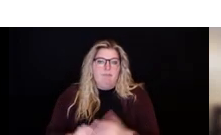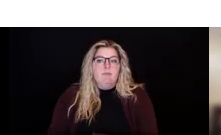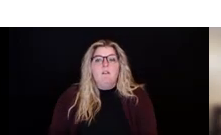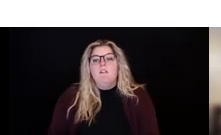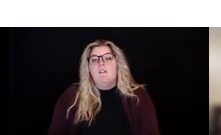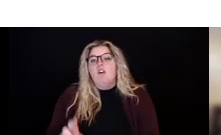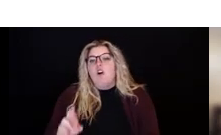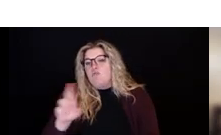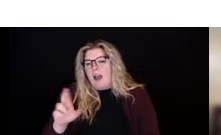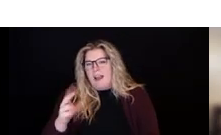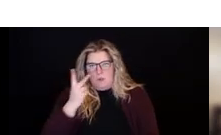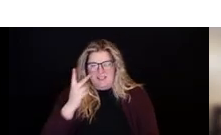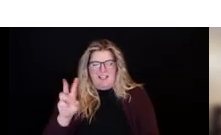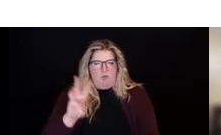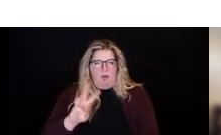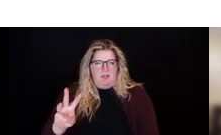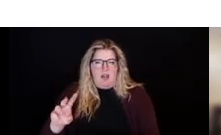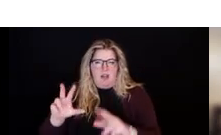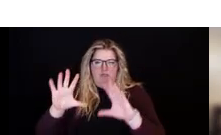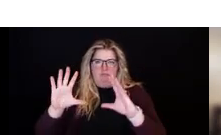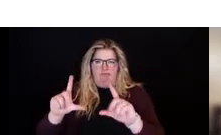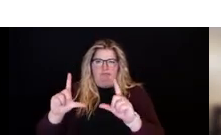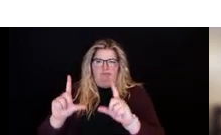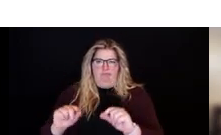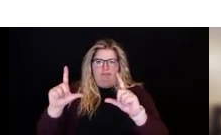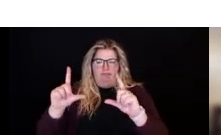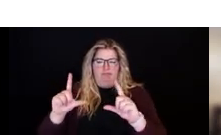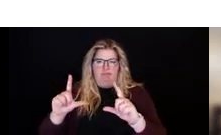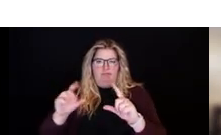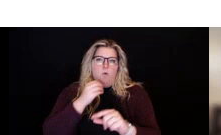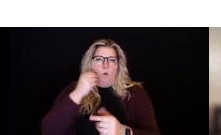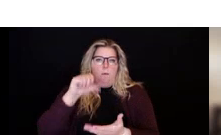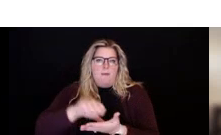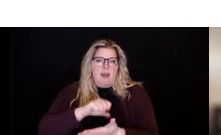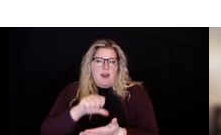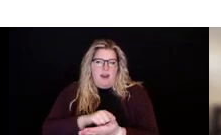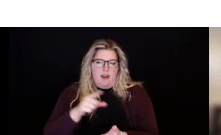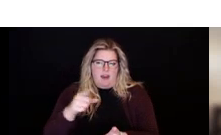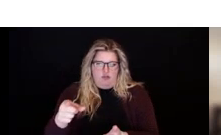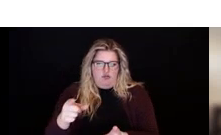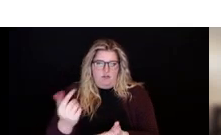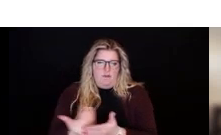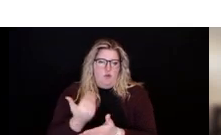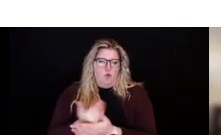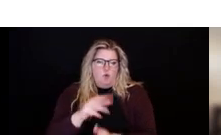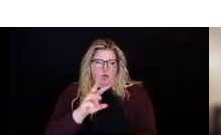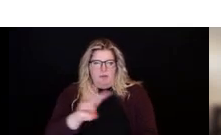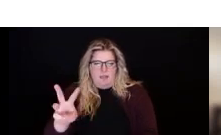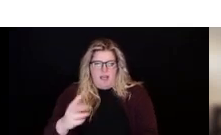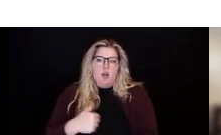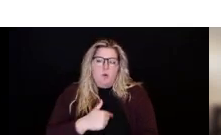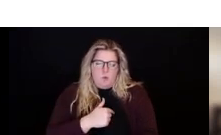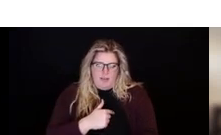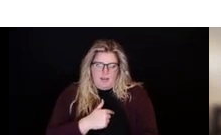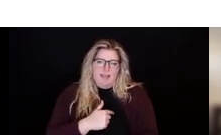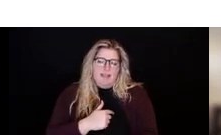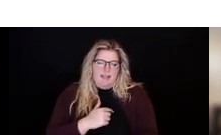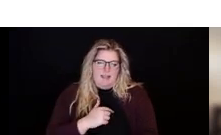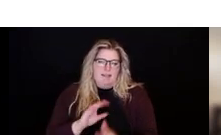we just have a screenshot of the homepage of this redesigned website that we created,